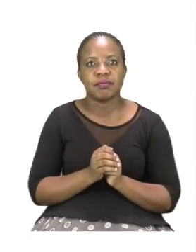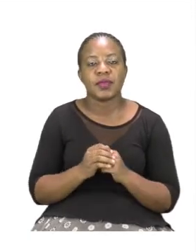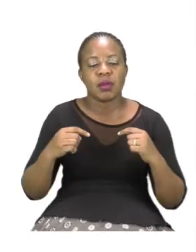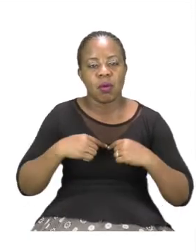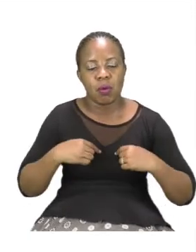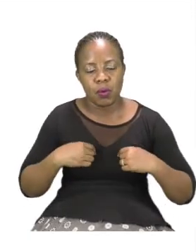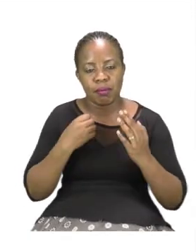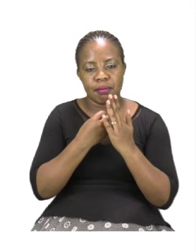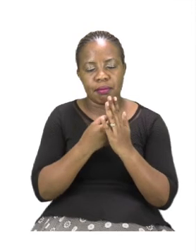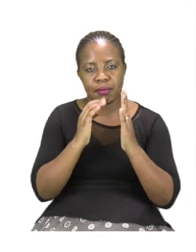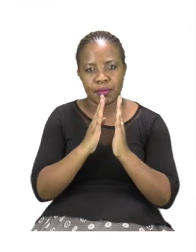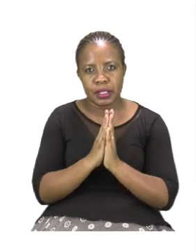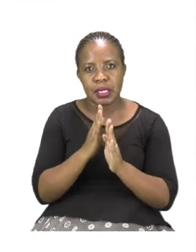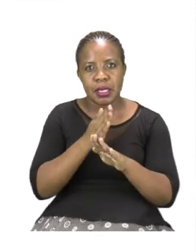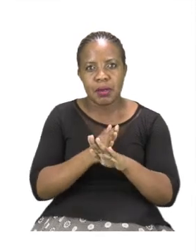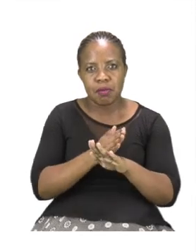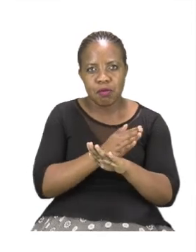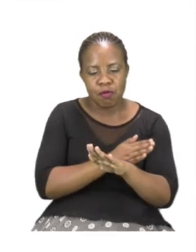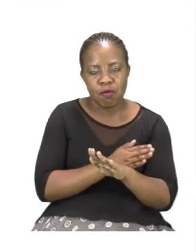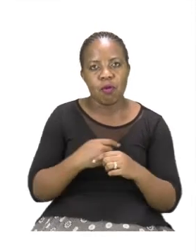before we dash.